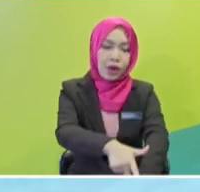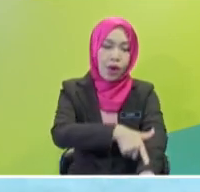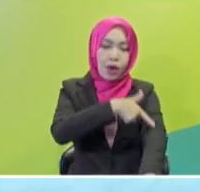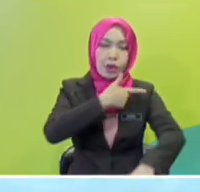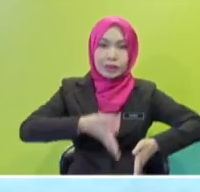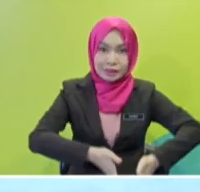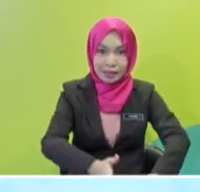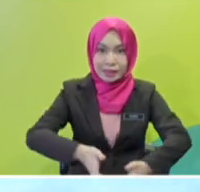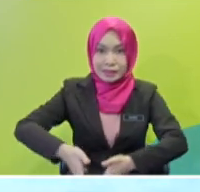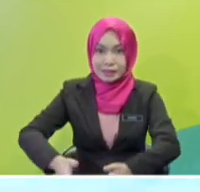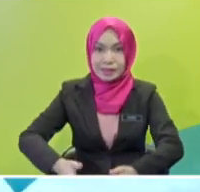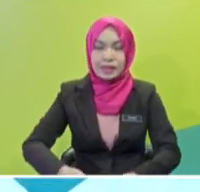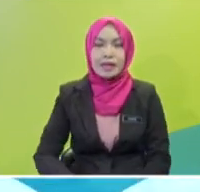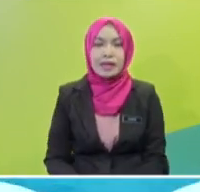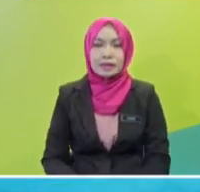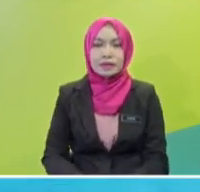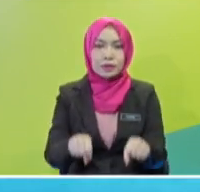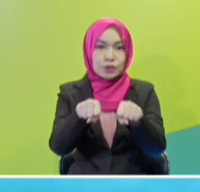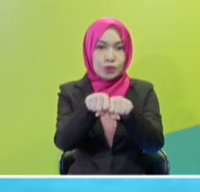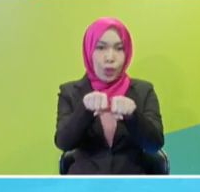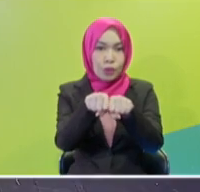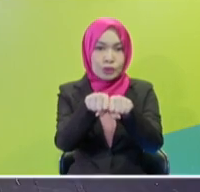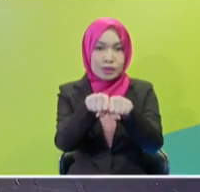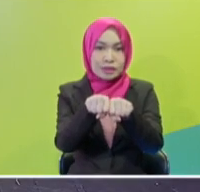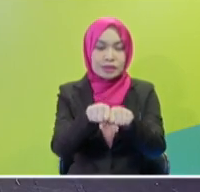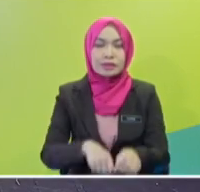shoes, and a hat.